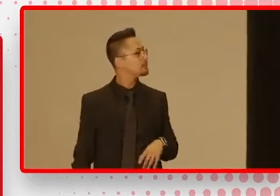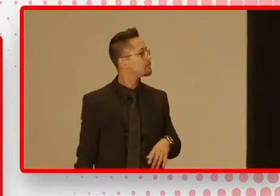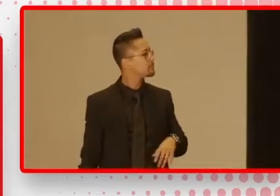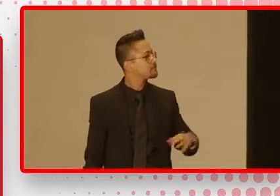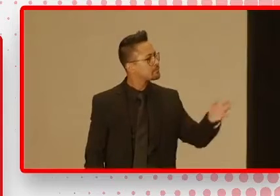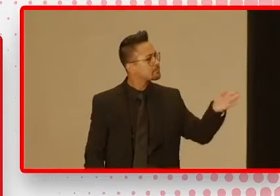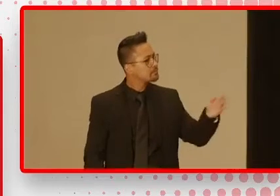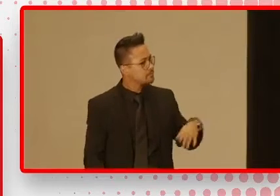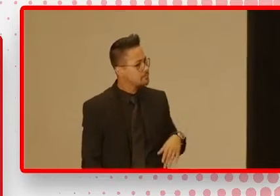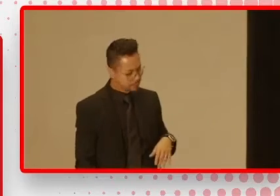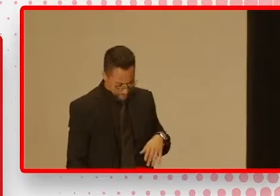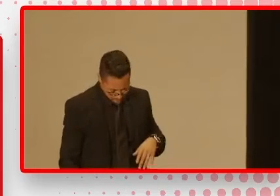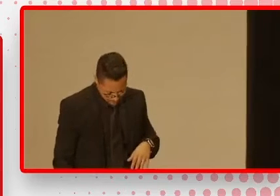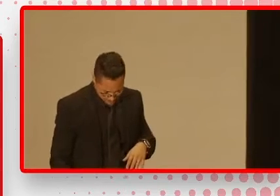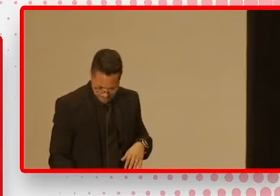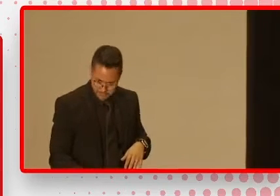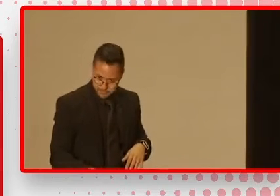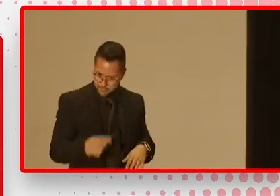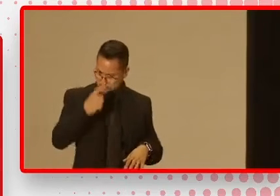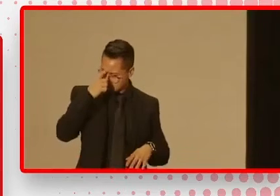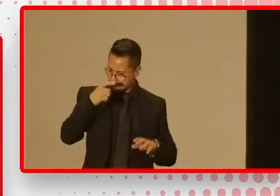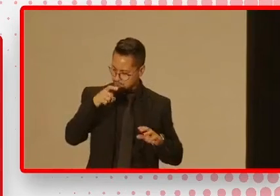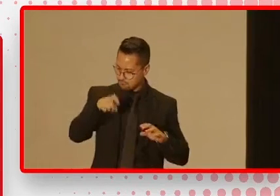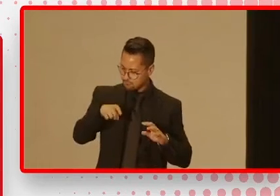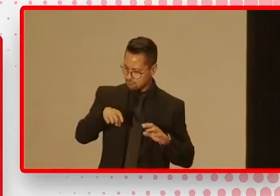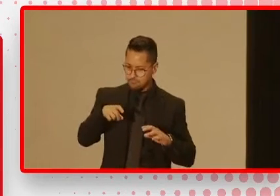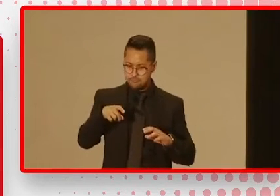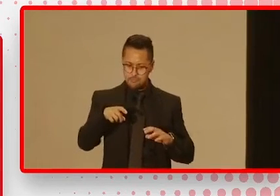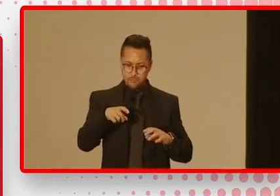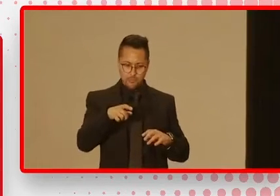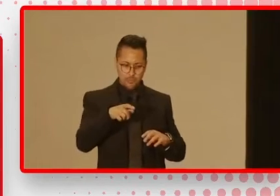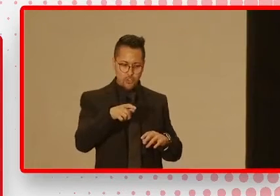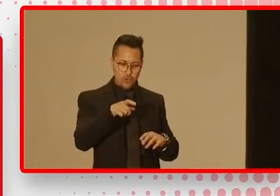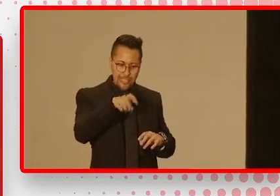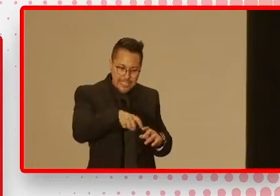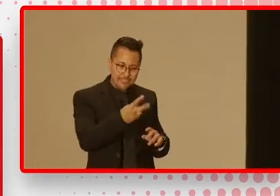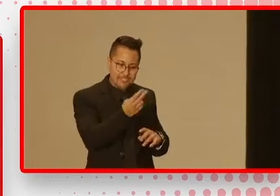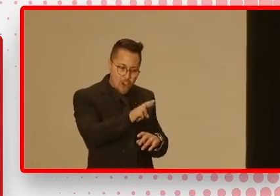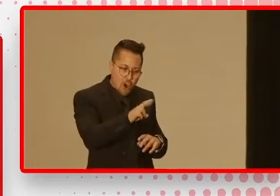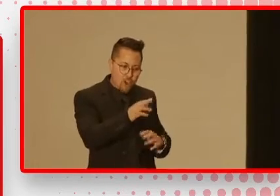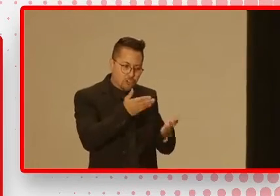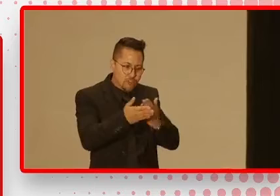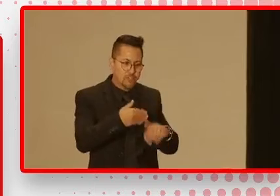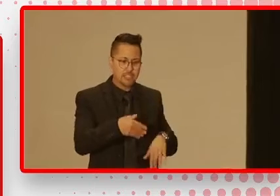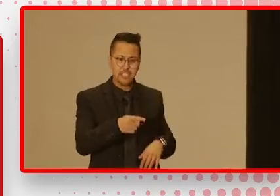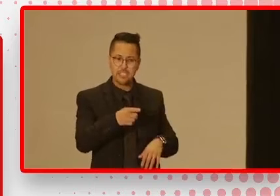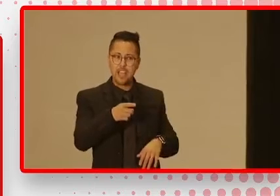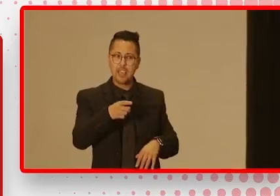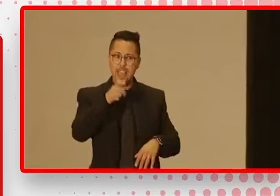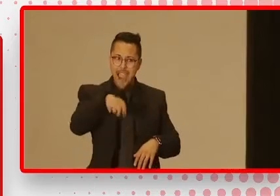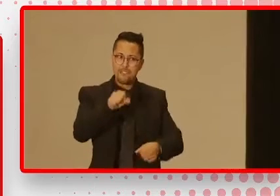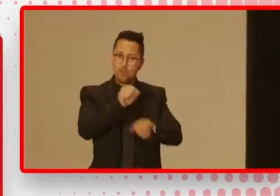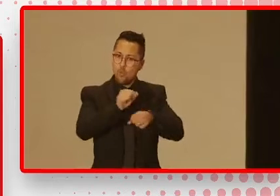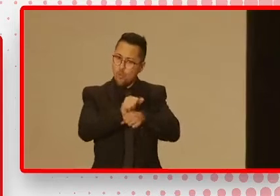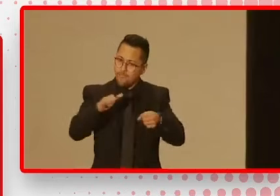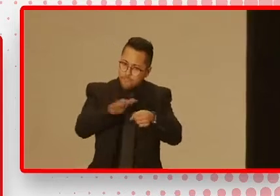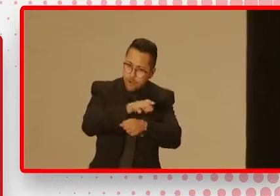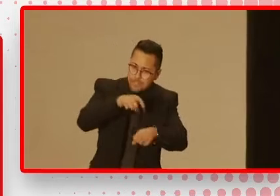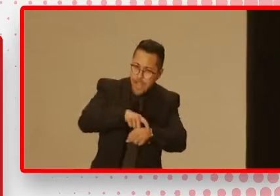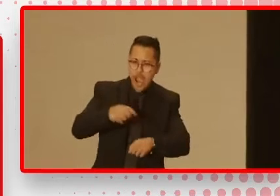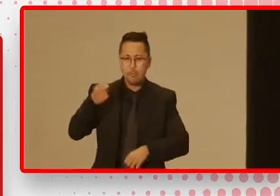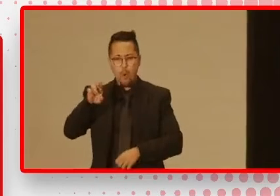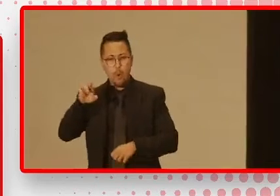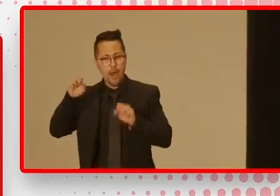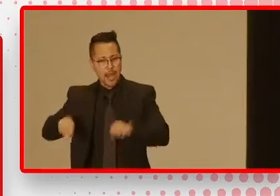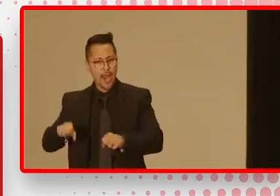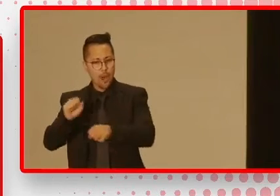Is it necessary for someone doing VR services to work full-time, or do you have a part-time options? Okay, I'll repeat the